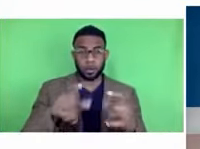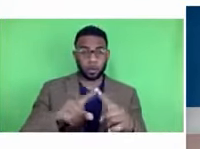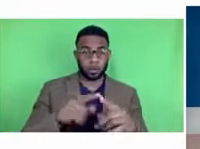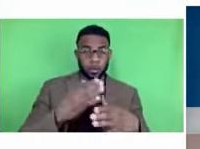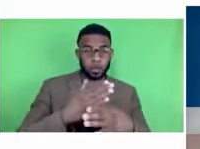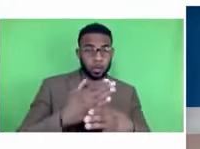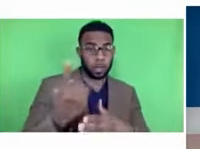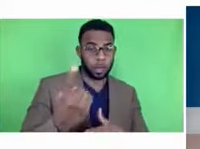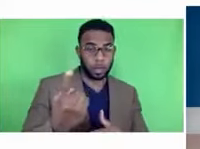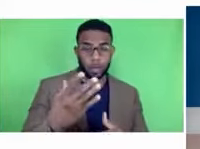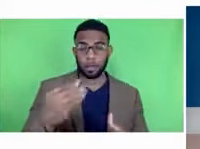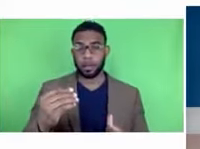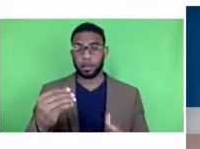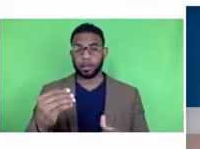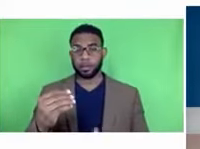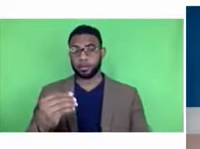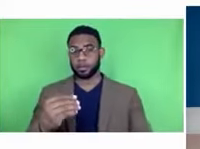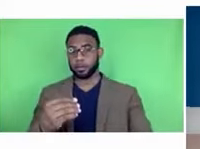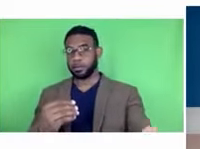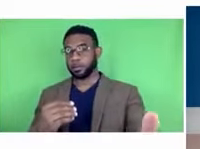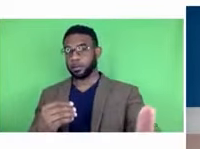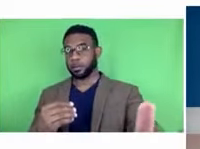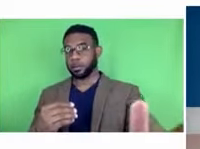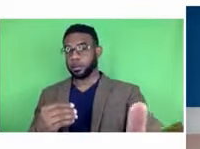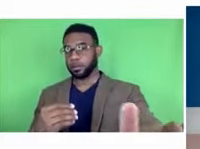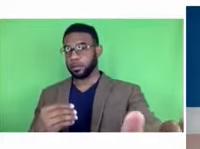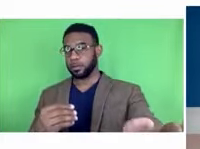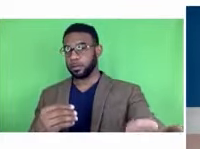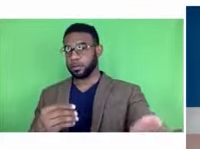something, and what is it appropriate for a person to respond with?